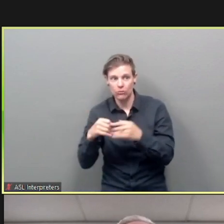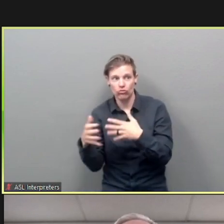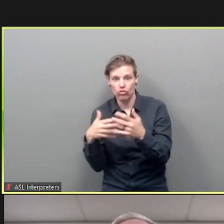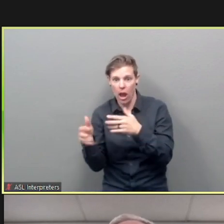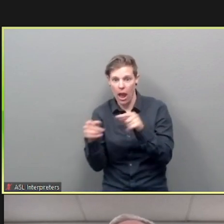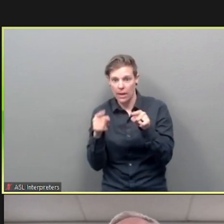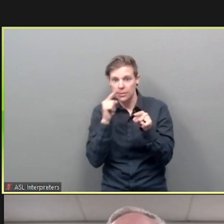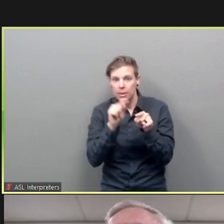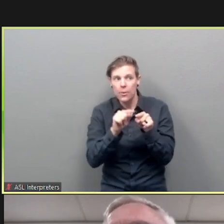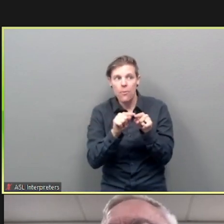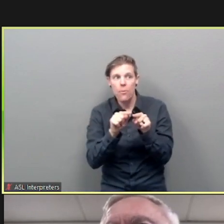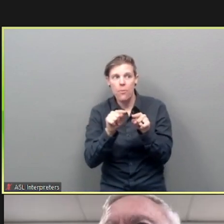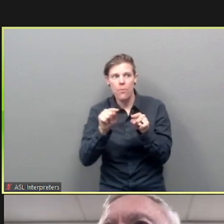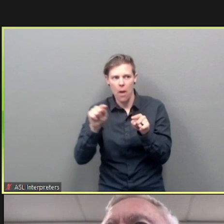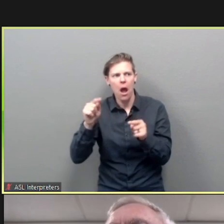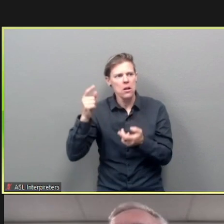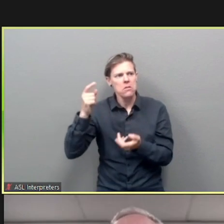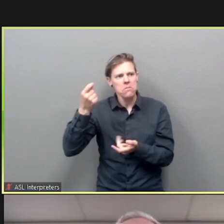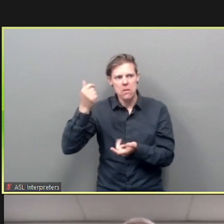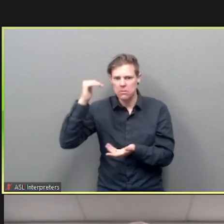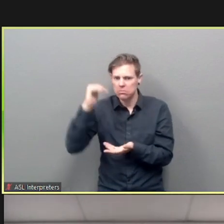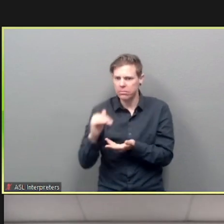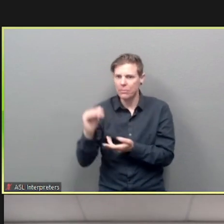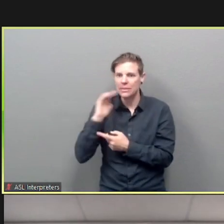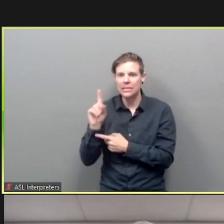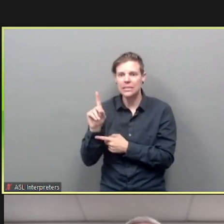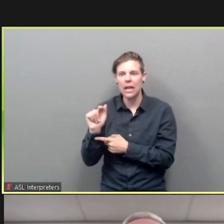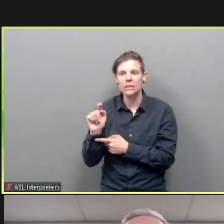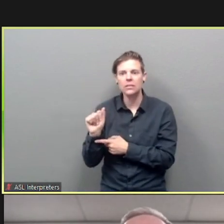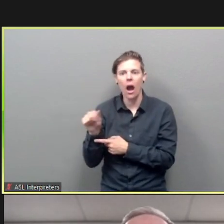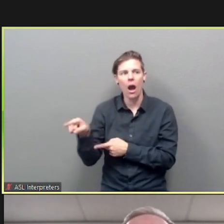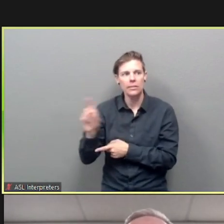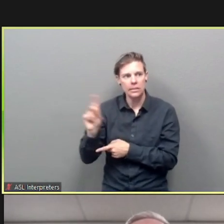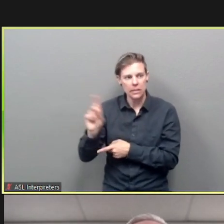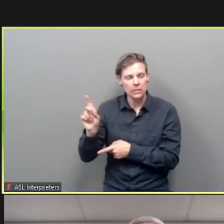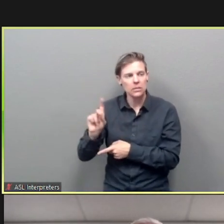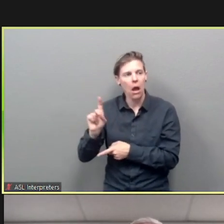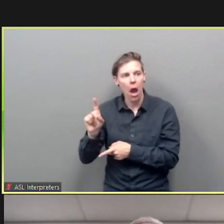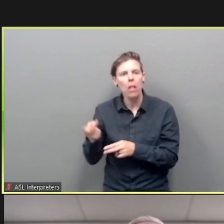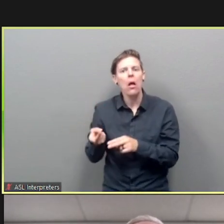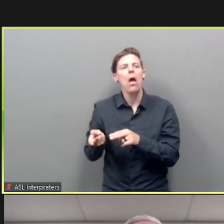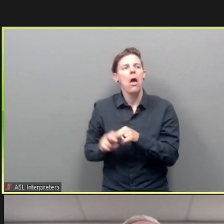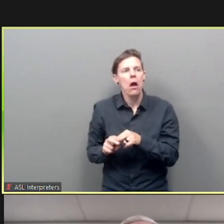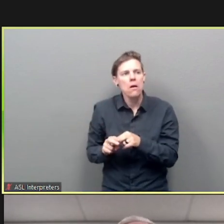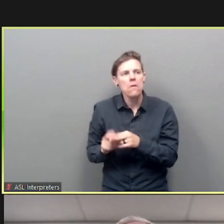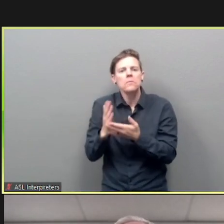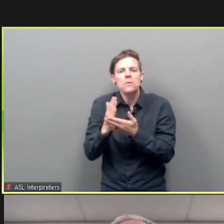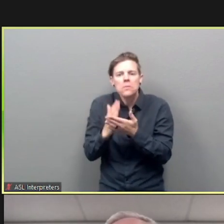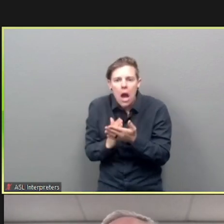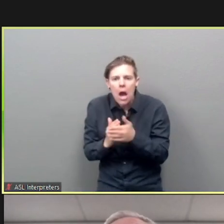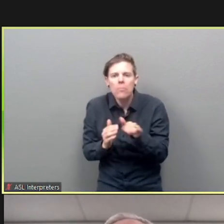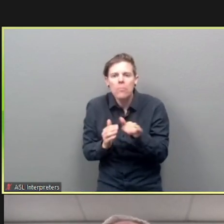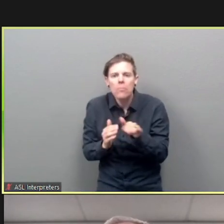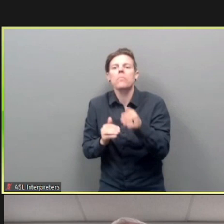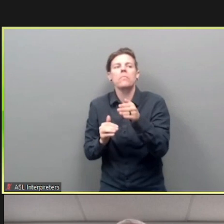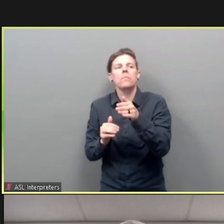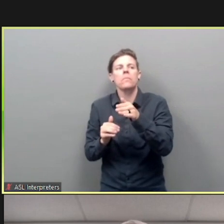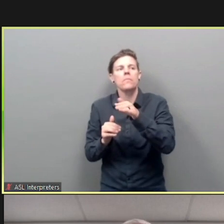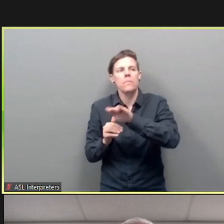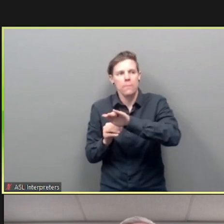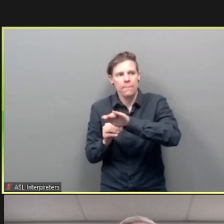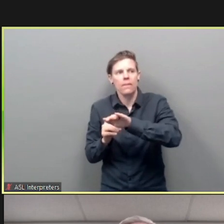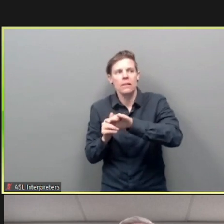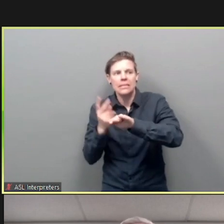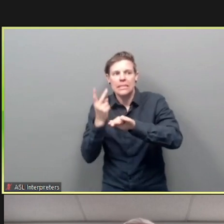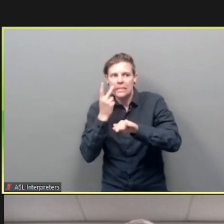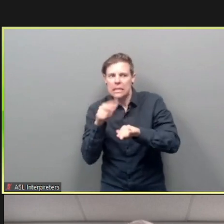where when Delta emerged in mid-July, we saw a slight modest increase in the chances of getting COVID,